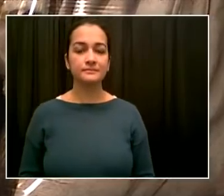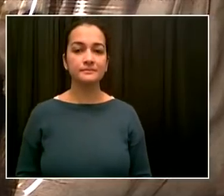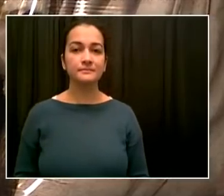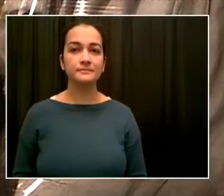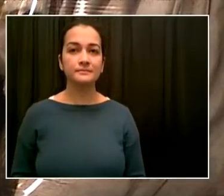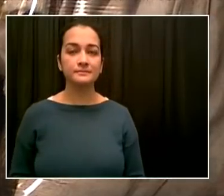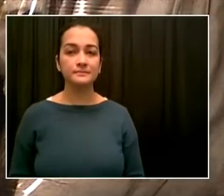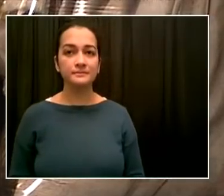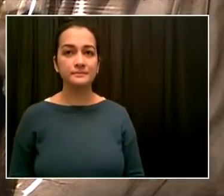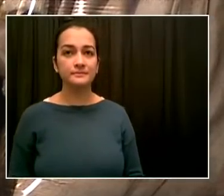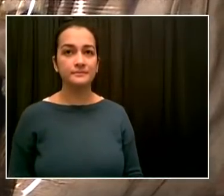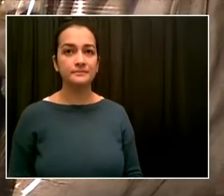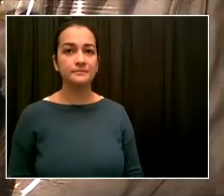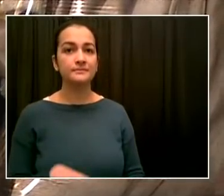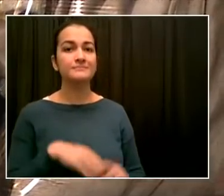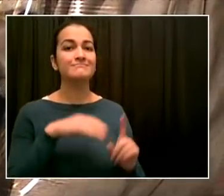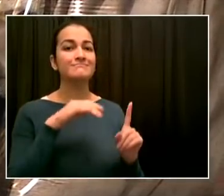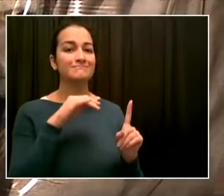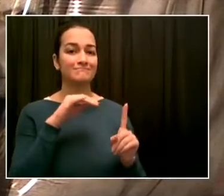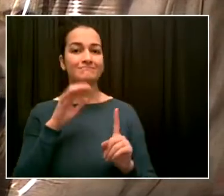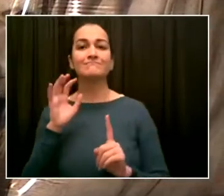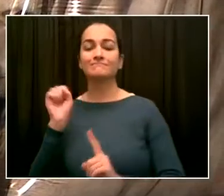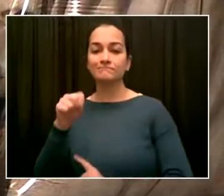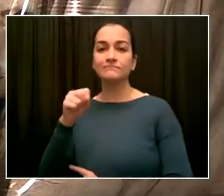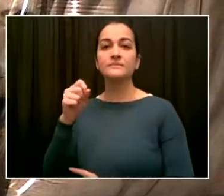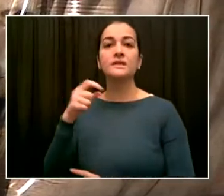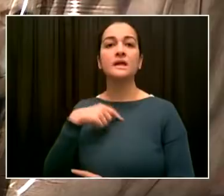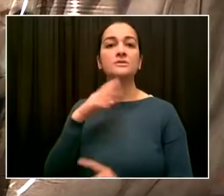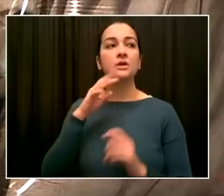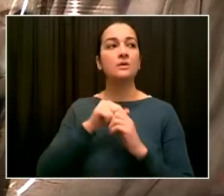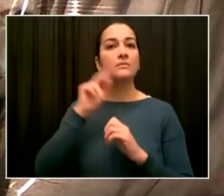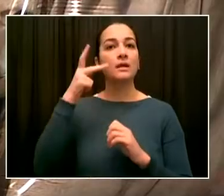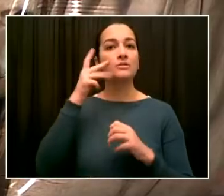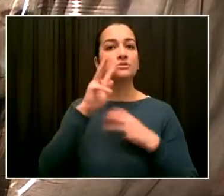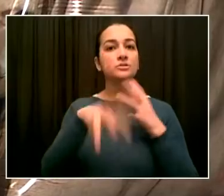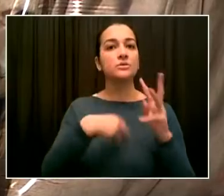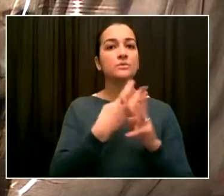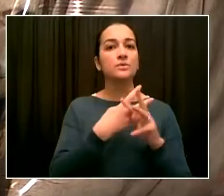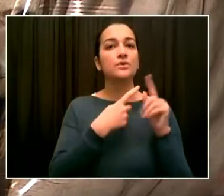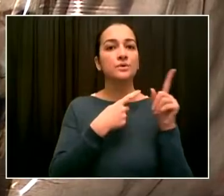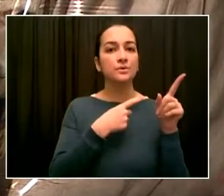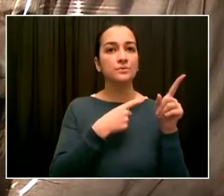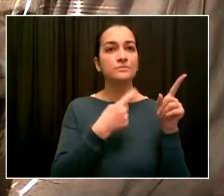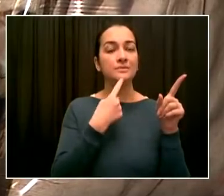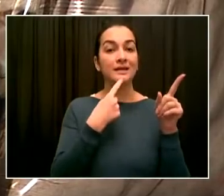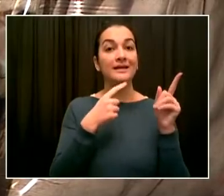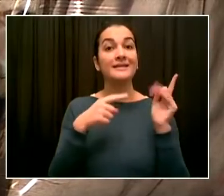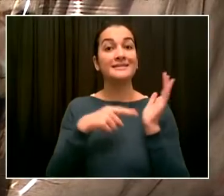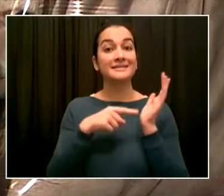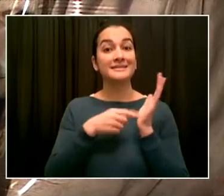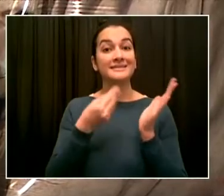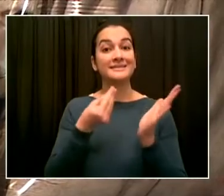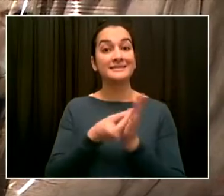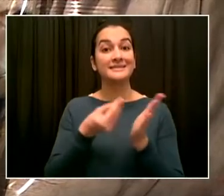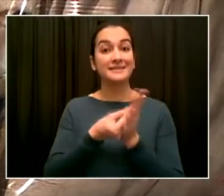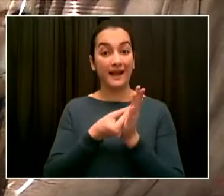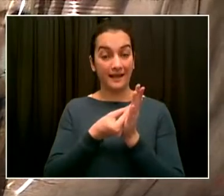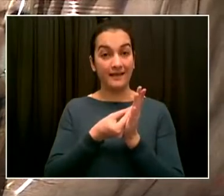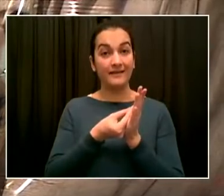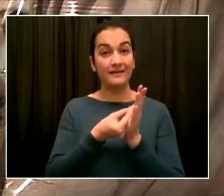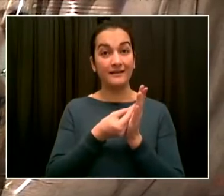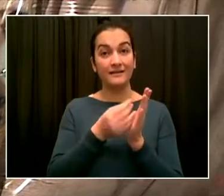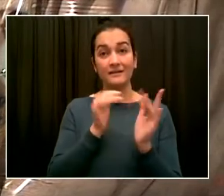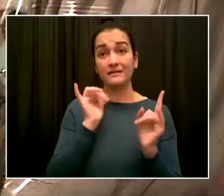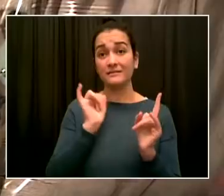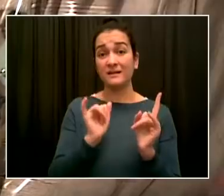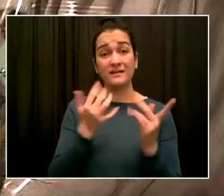and no one says that. Everyone understands that, unfortunately, debt is a part of life. I'm going to make sure I